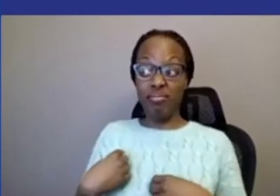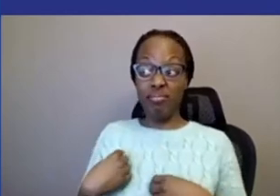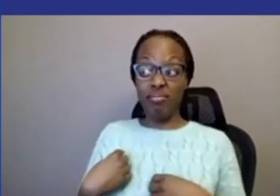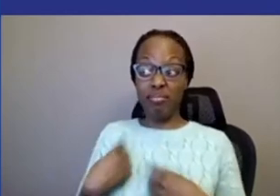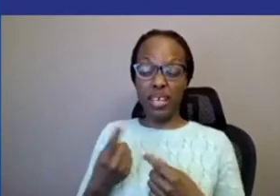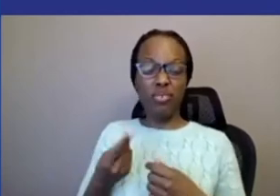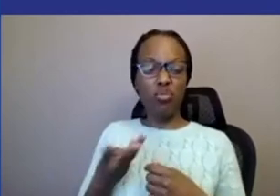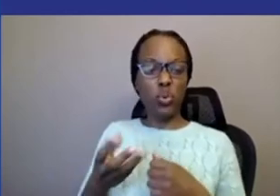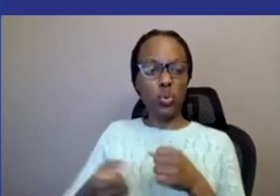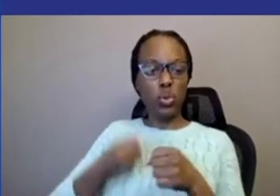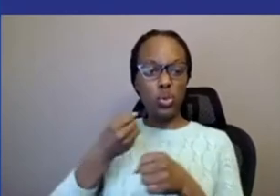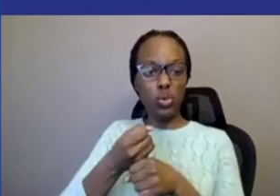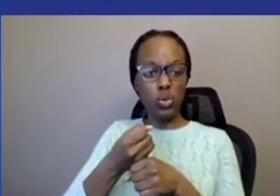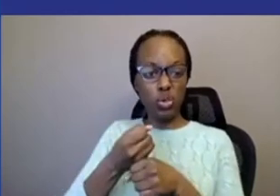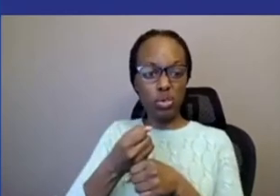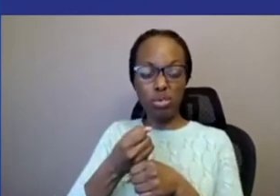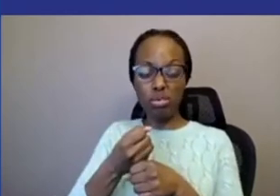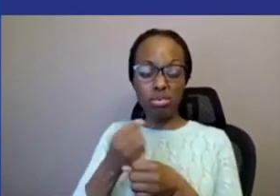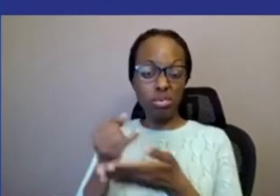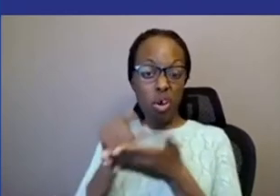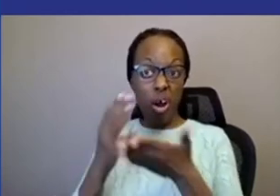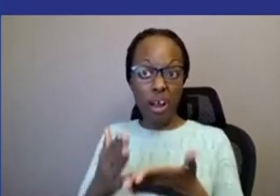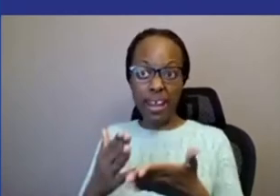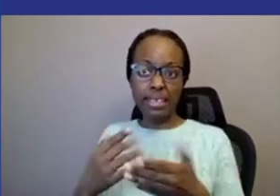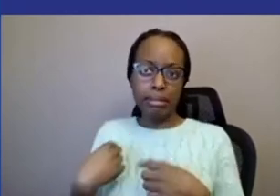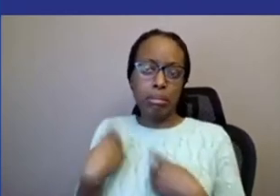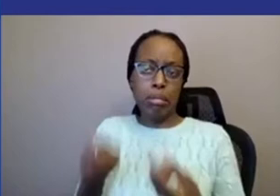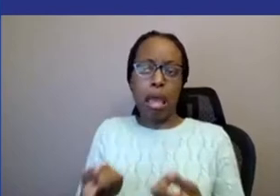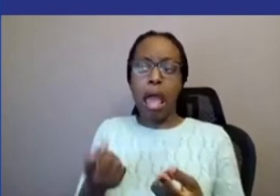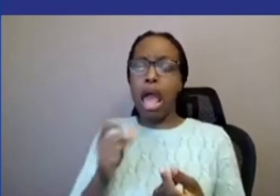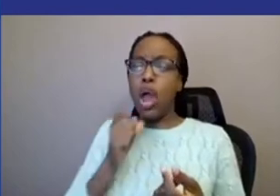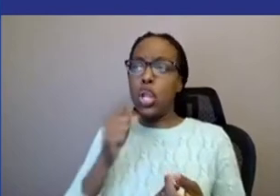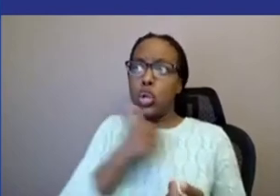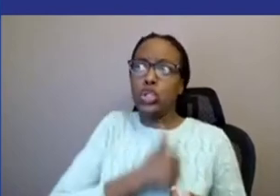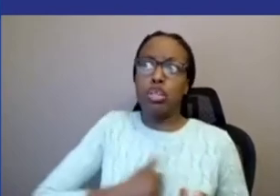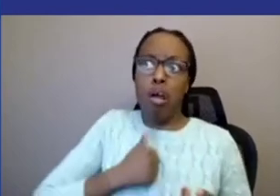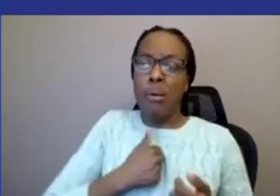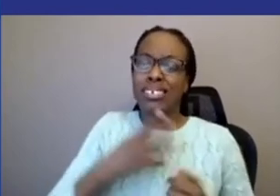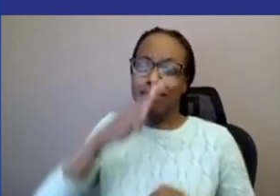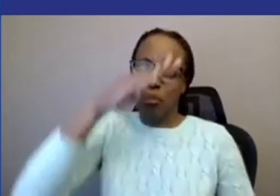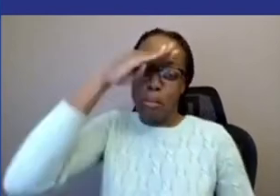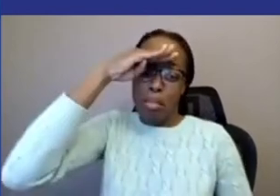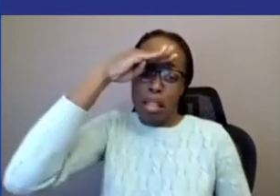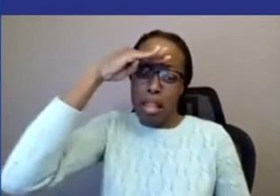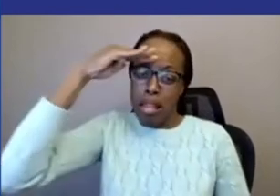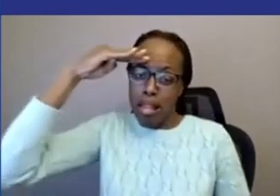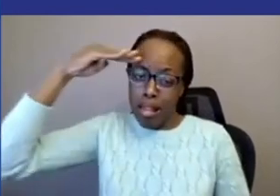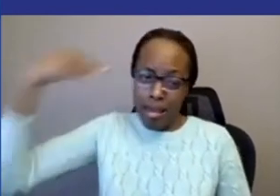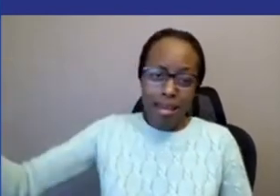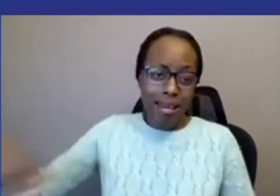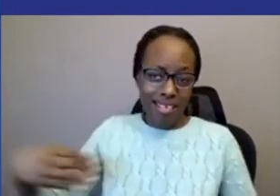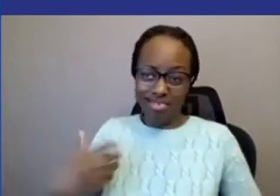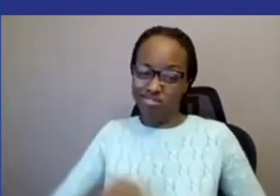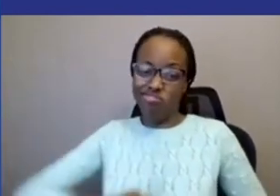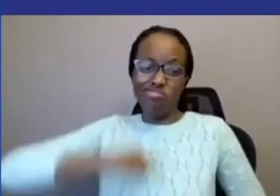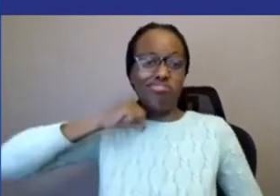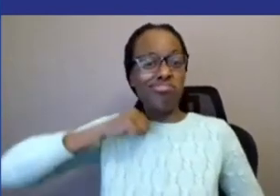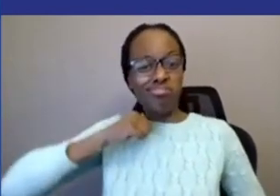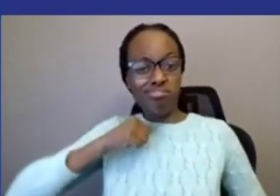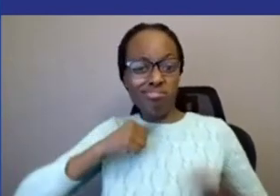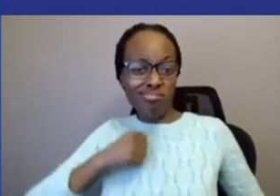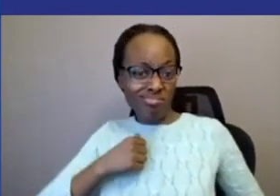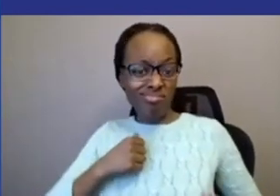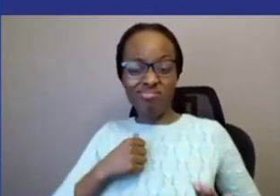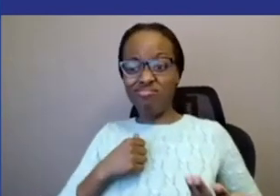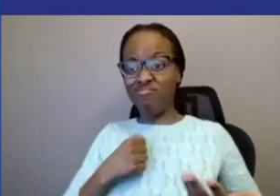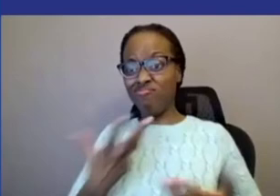years have been unapologetically Black, you know, so we've been able to move in our Blackness and be proud and to study it and